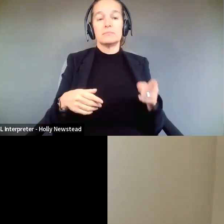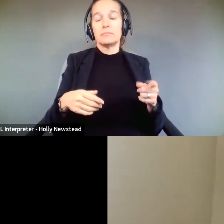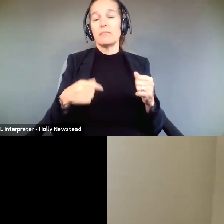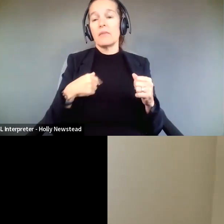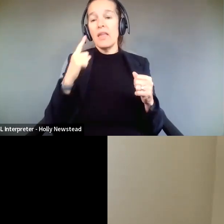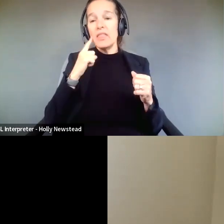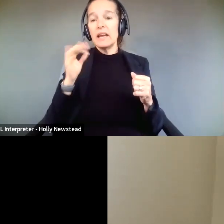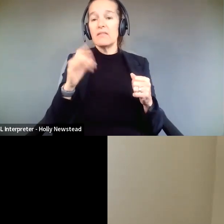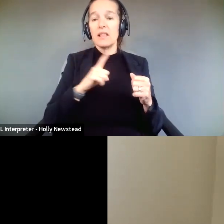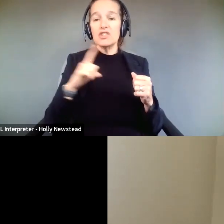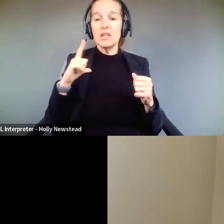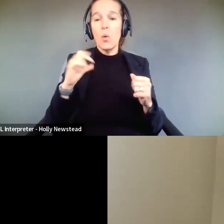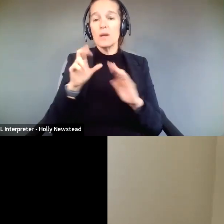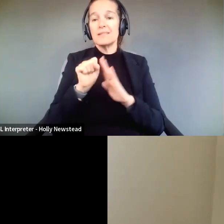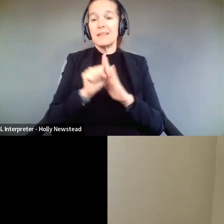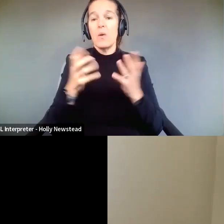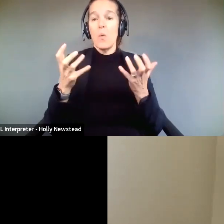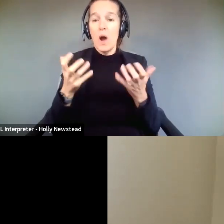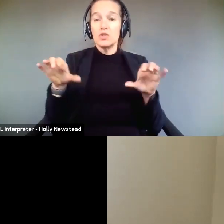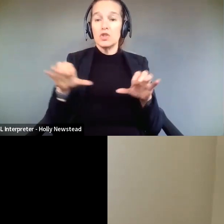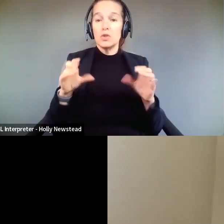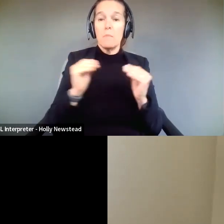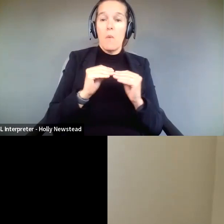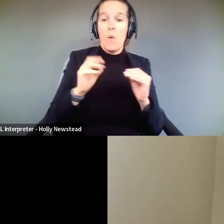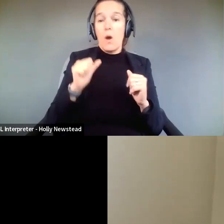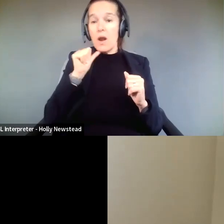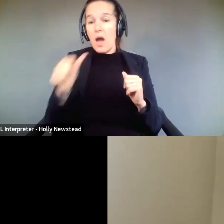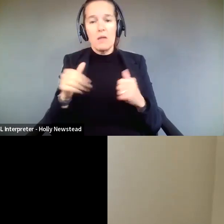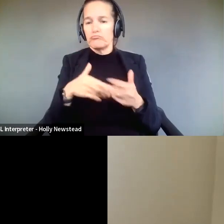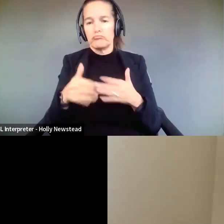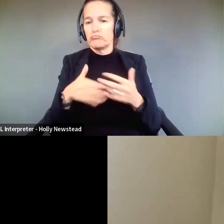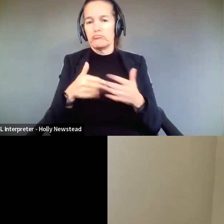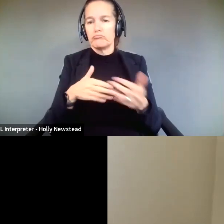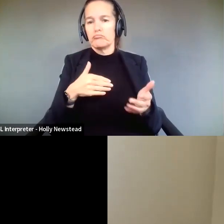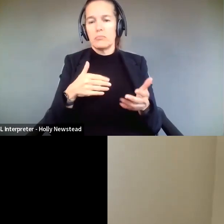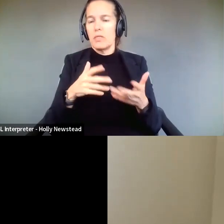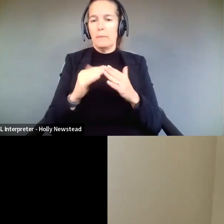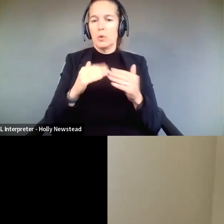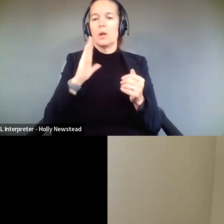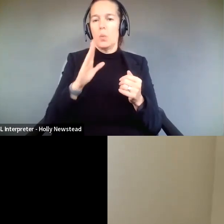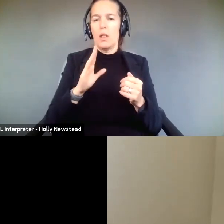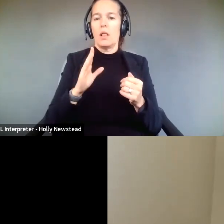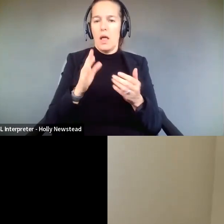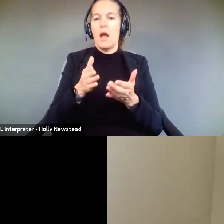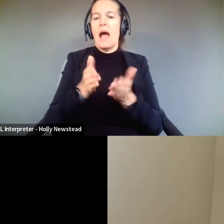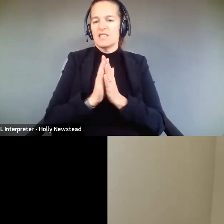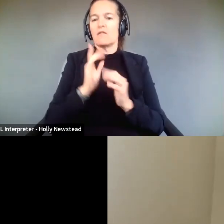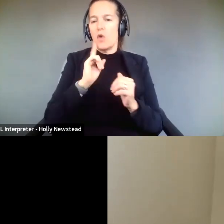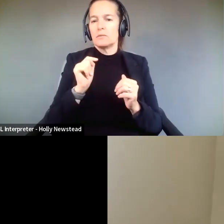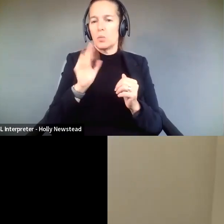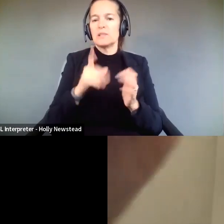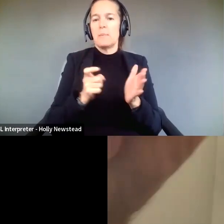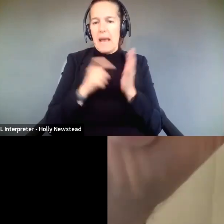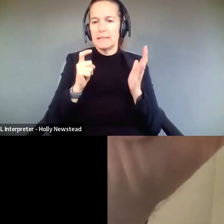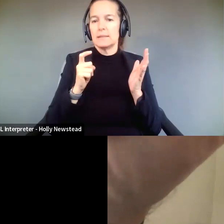legislature or the state wants to do more or not, the community is going to come forward and ask for it and demand it. And again, I